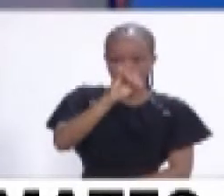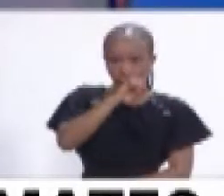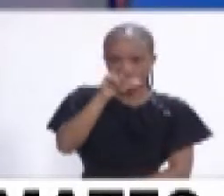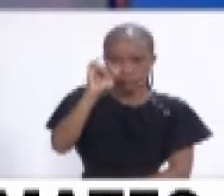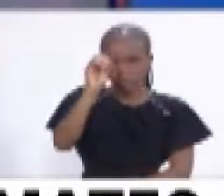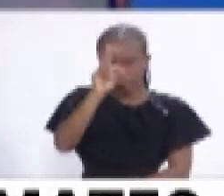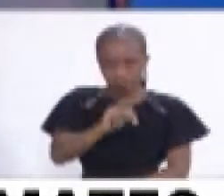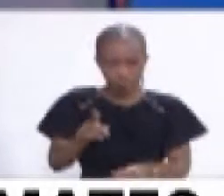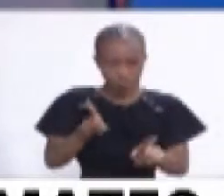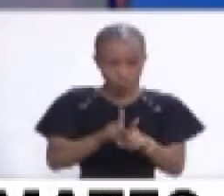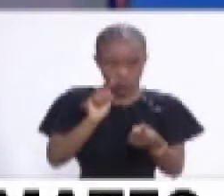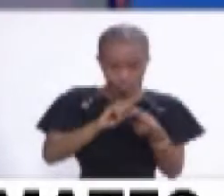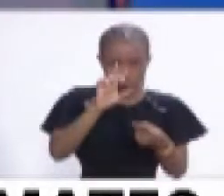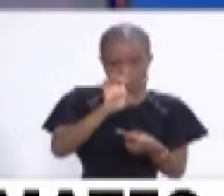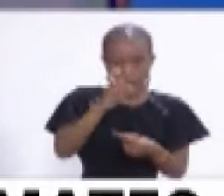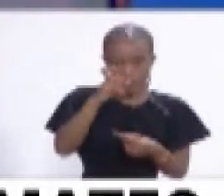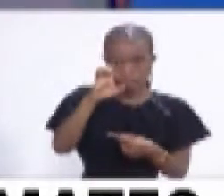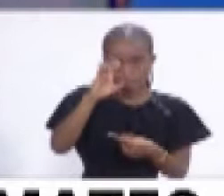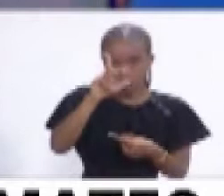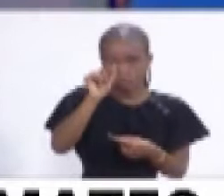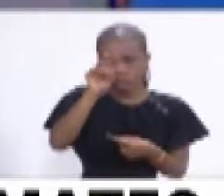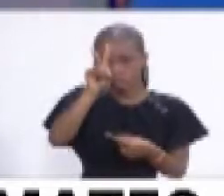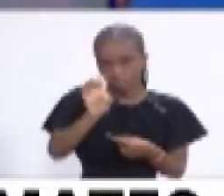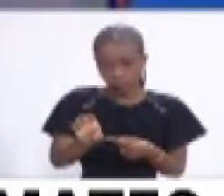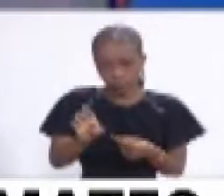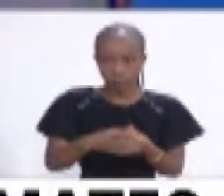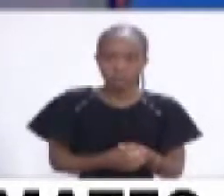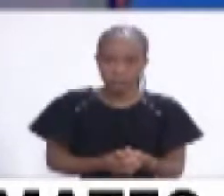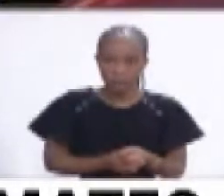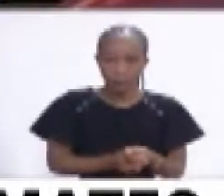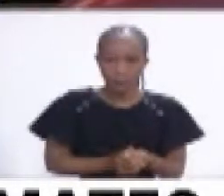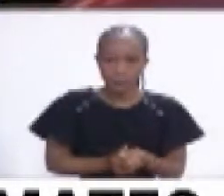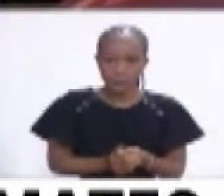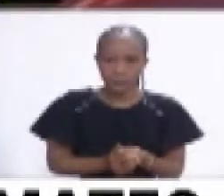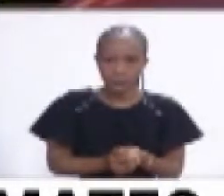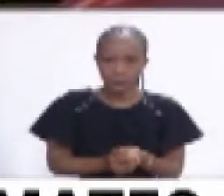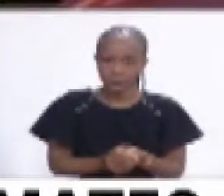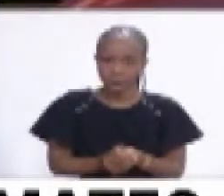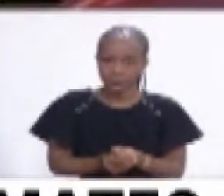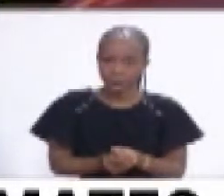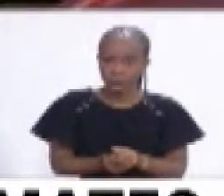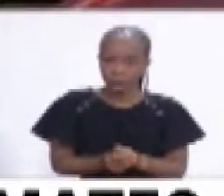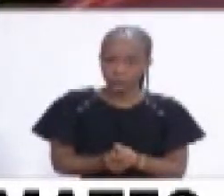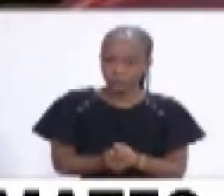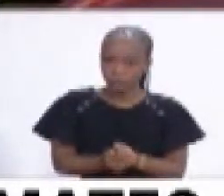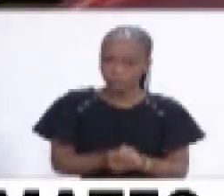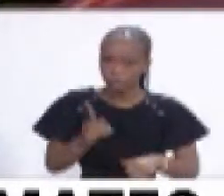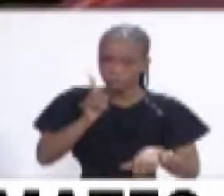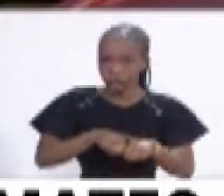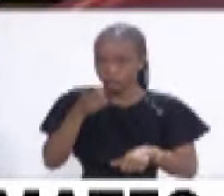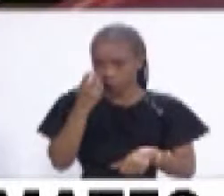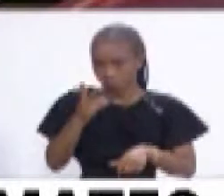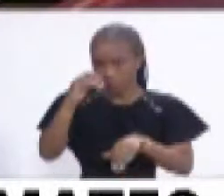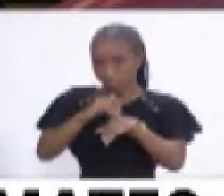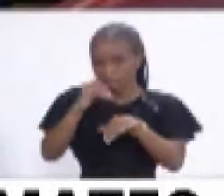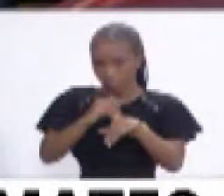37 billion to Parliament and 17 billion to the judiciary. That if you look at the revenue